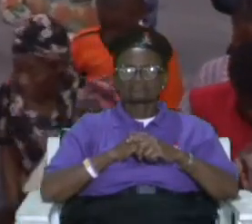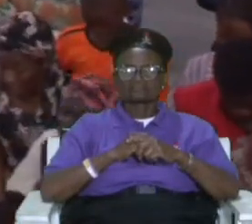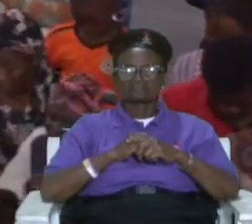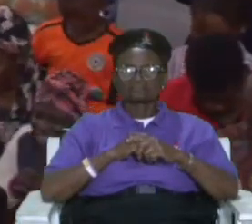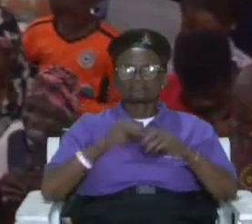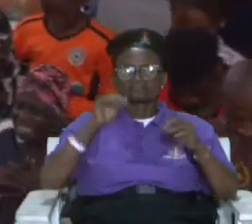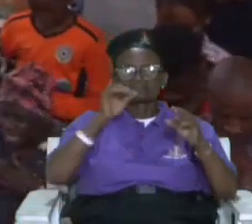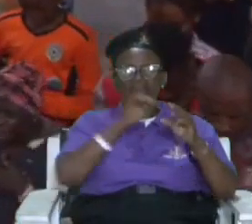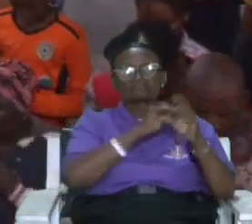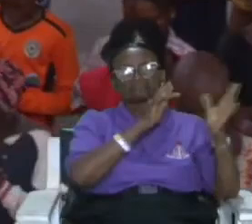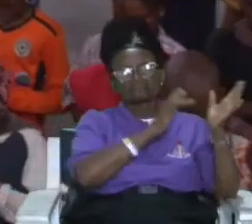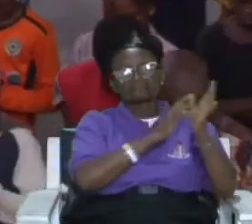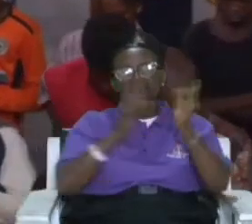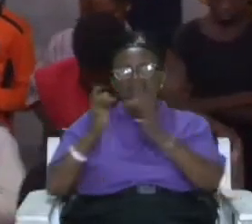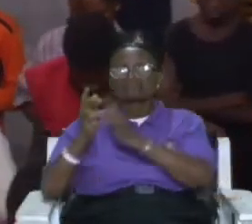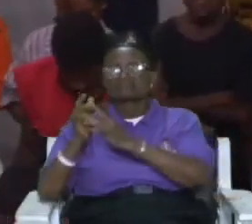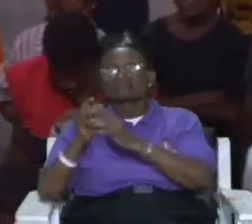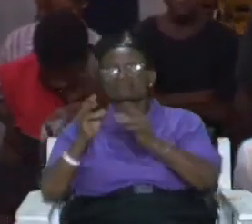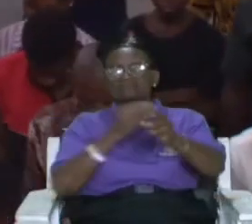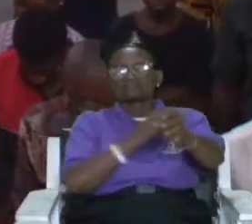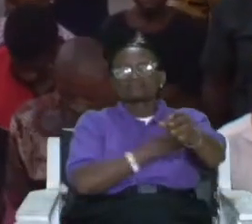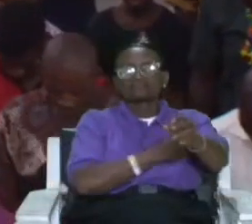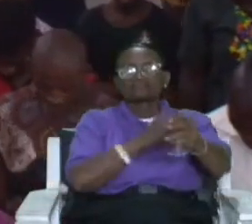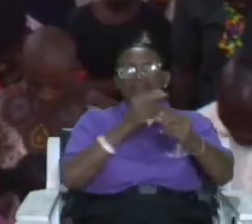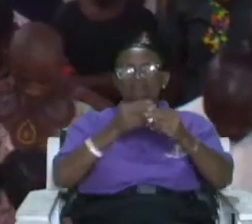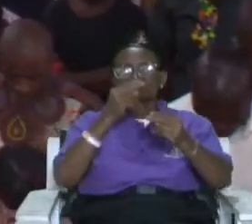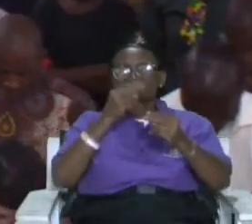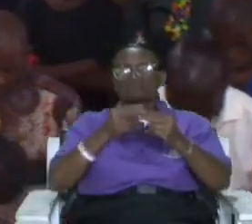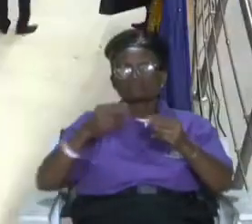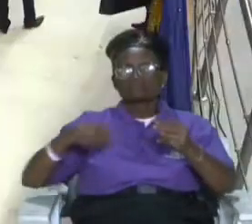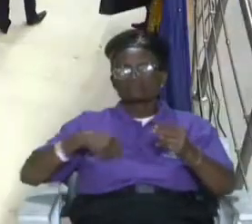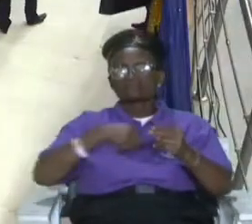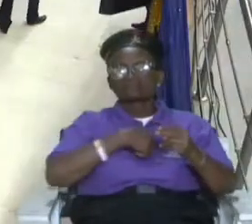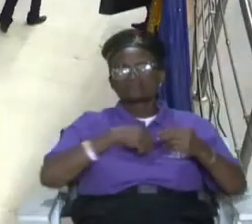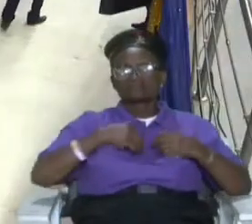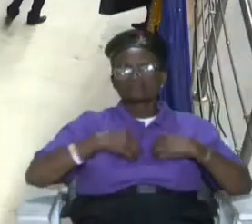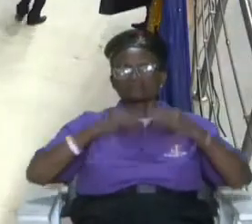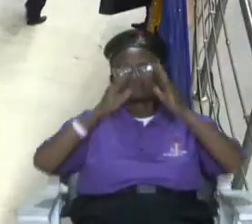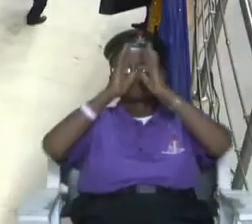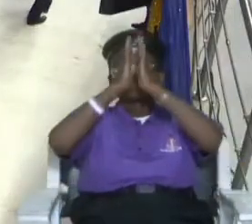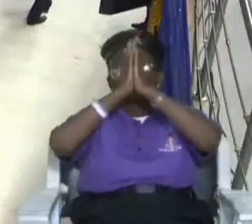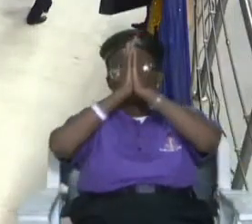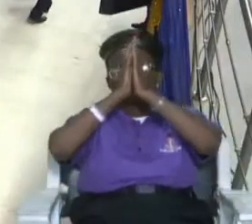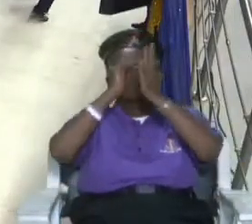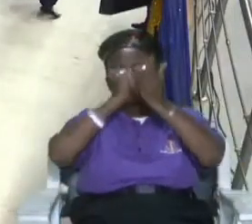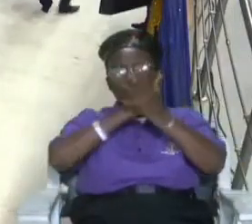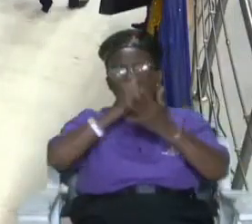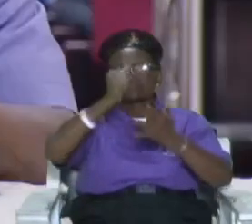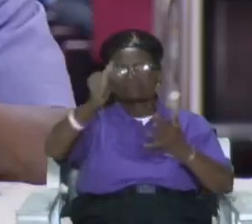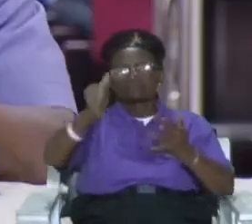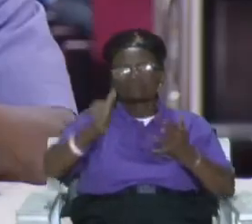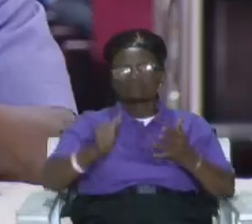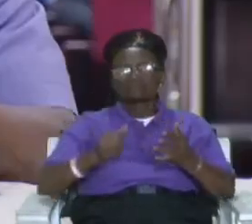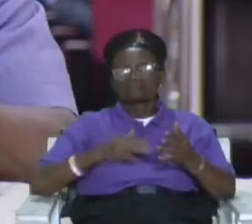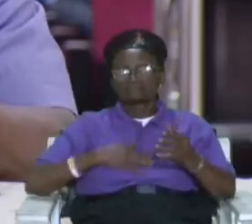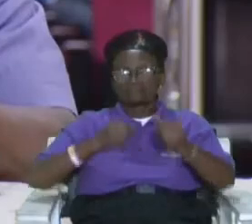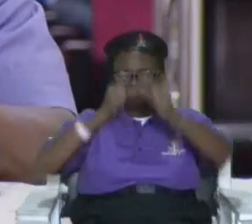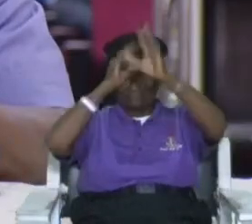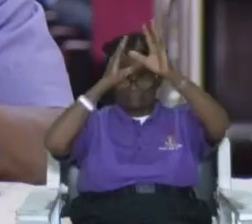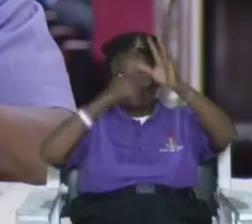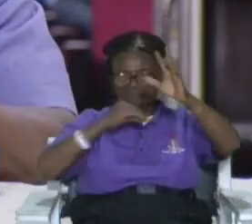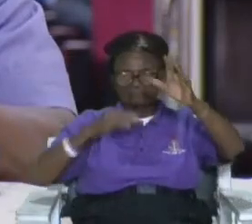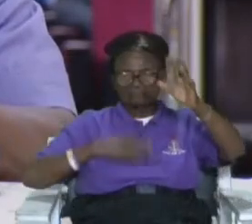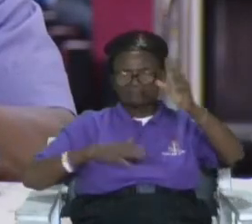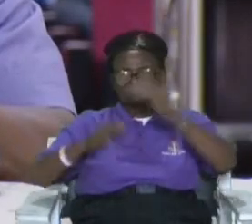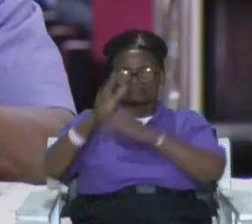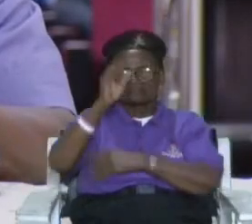In Jesus' mighty name, we have prayed. Amen. My Father, my God, I want to